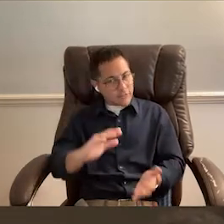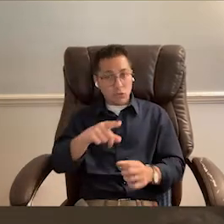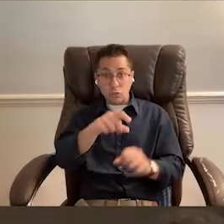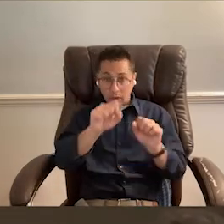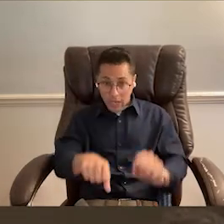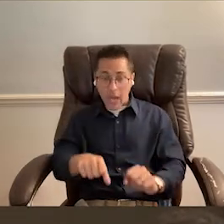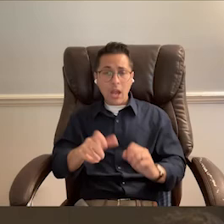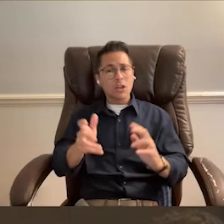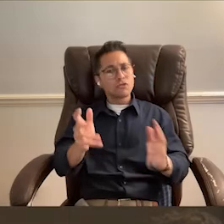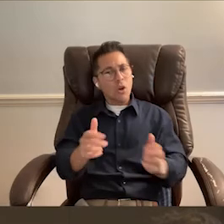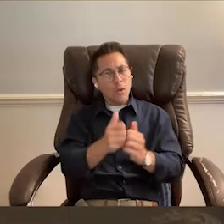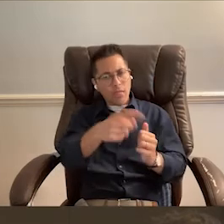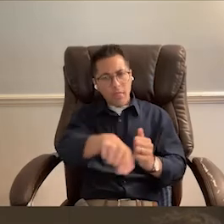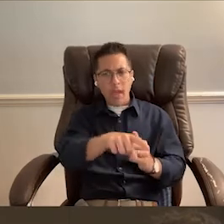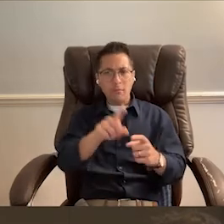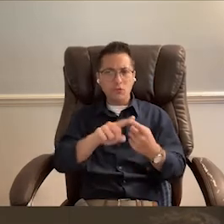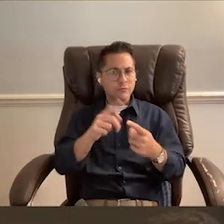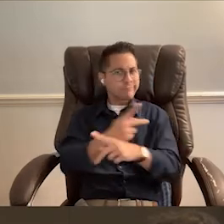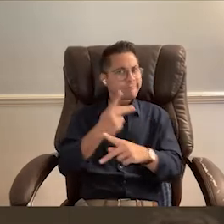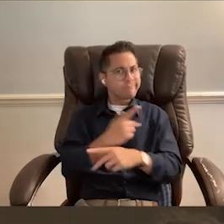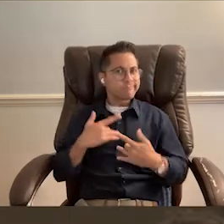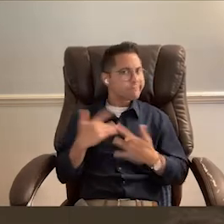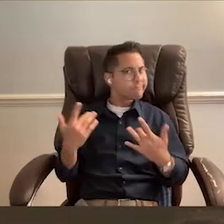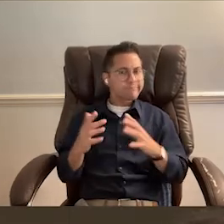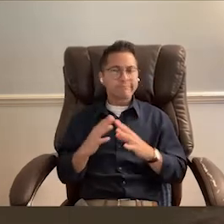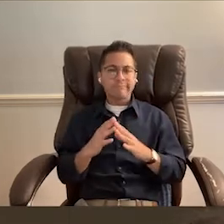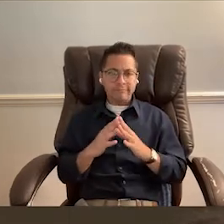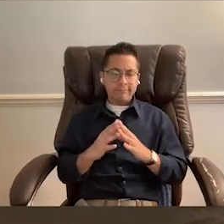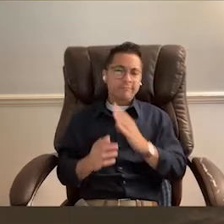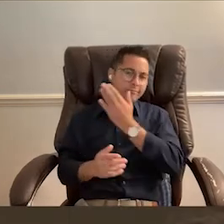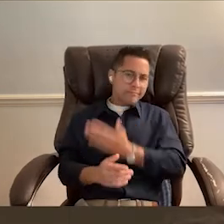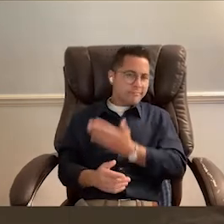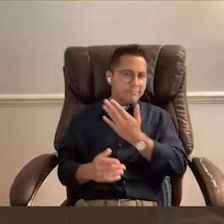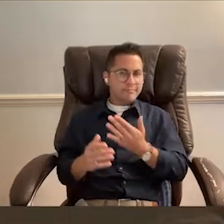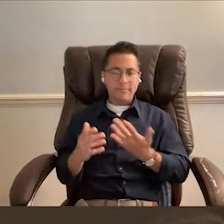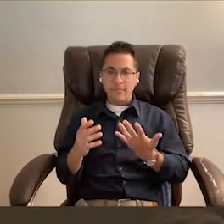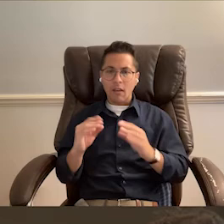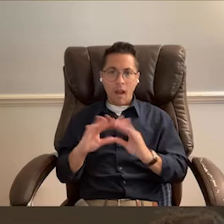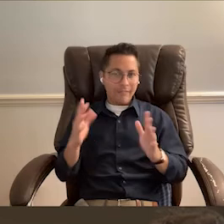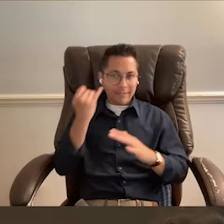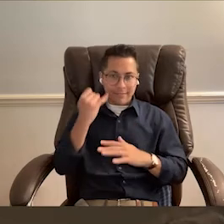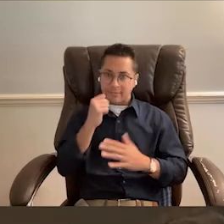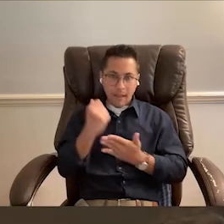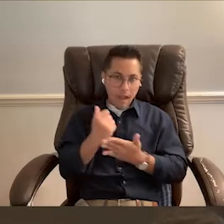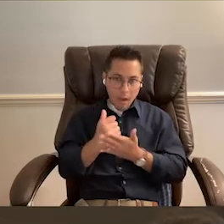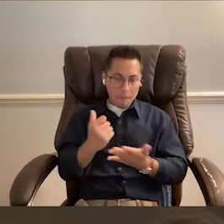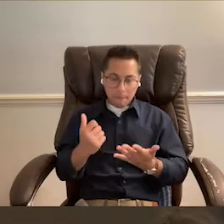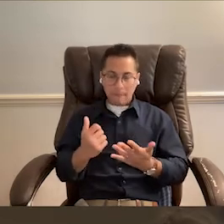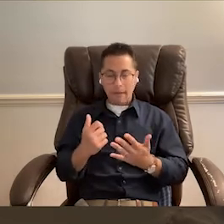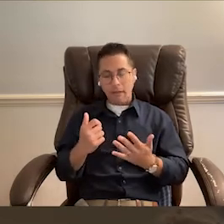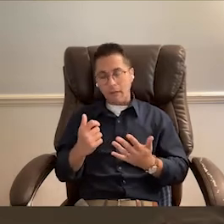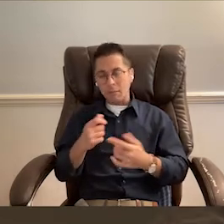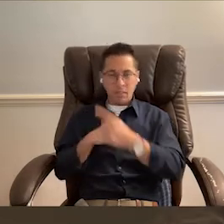Obviously, you're going to need to talk to them, but just to de-escalate them to a point where you can talk to them and can figure out what's going on. These